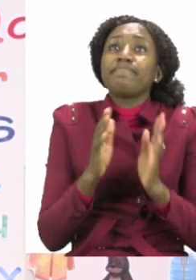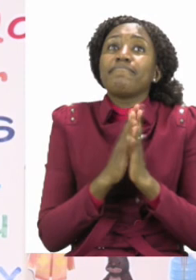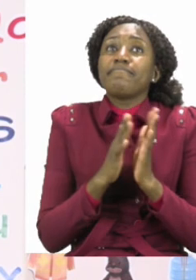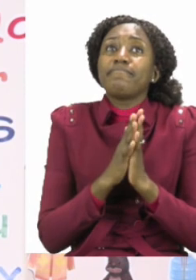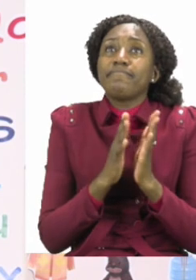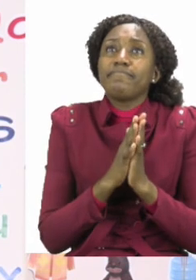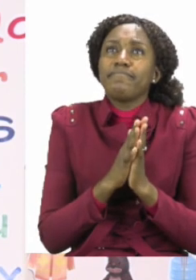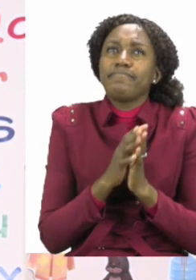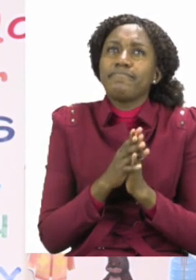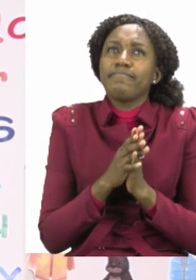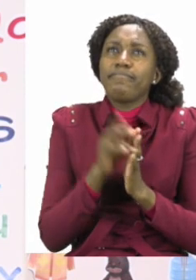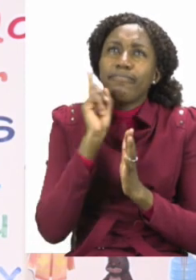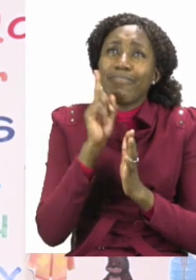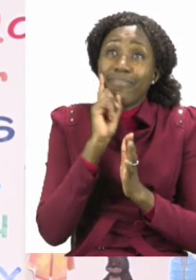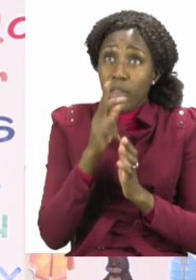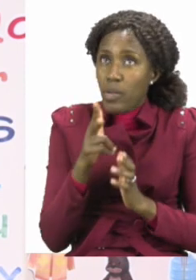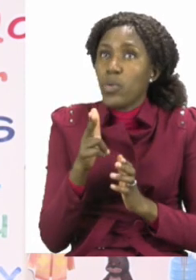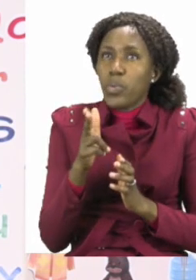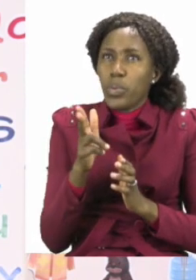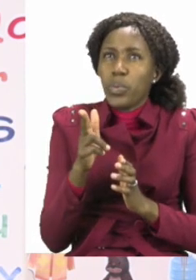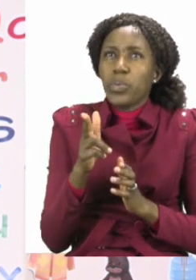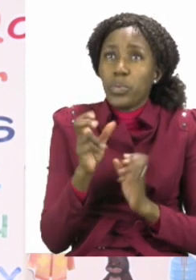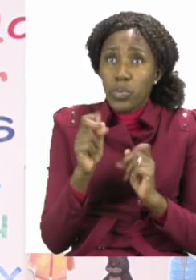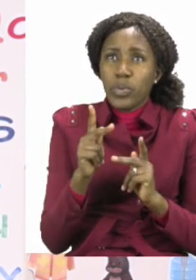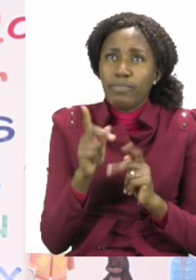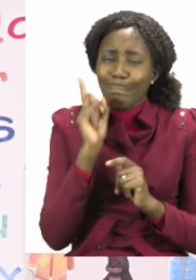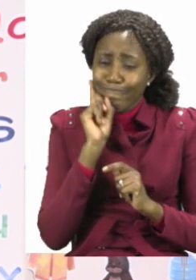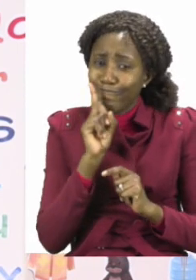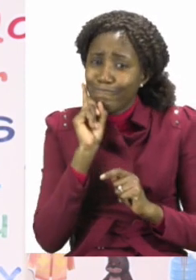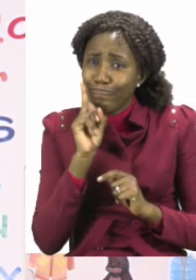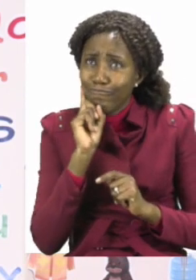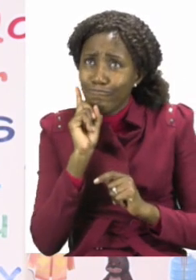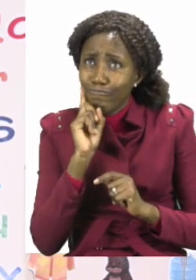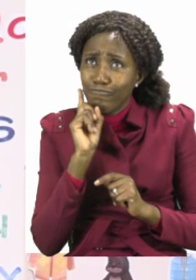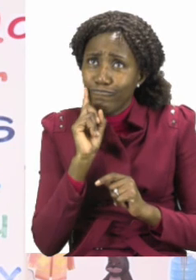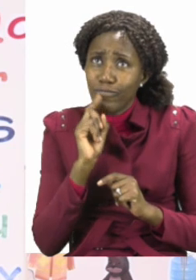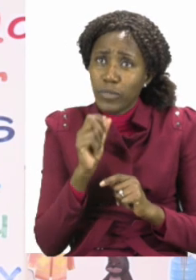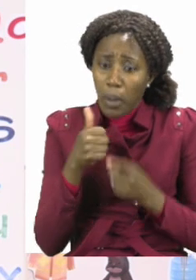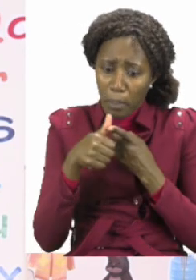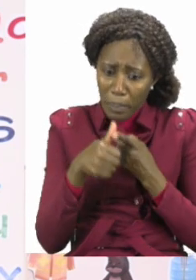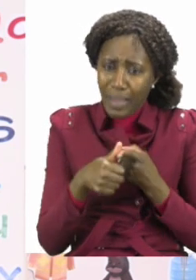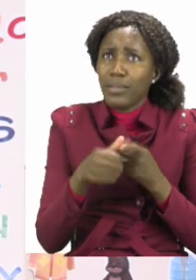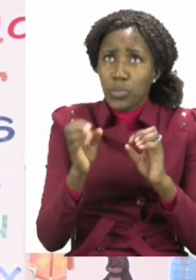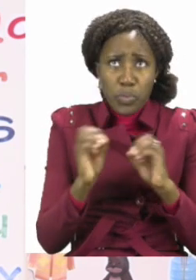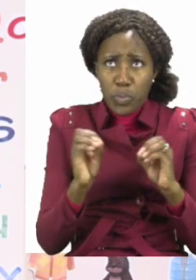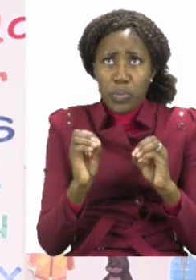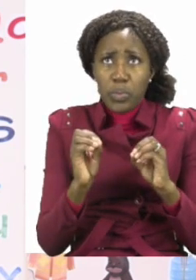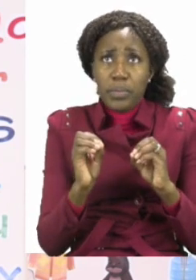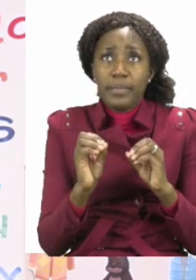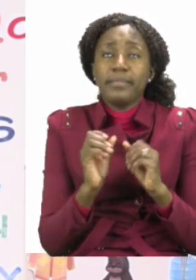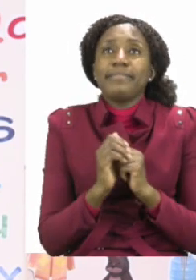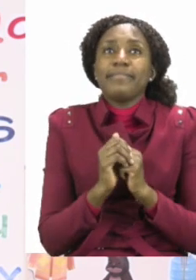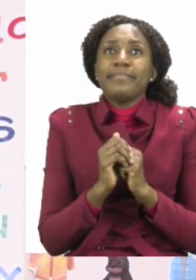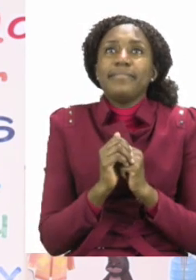that you use your scissors very carefully so that you don't hurt yourself.